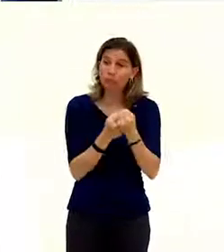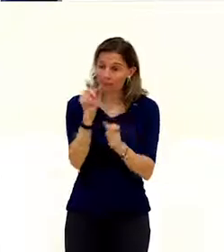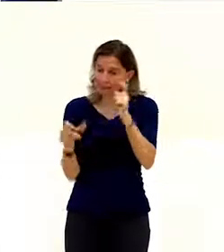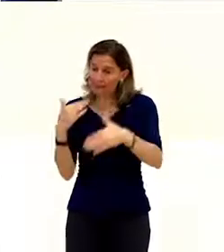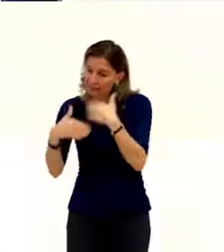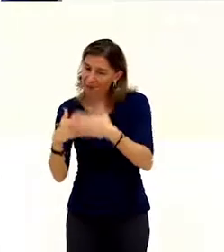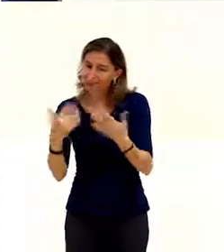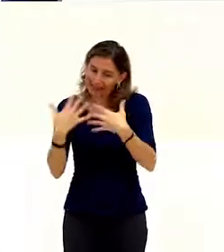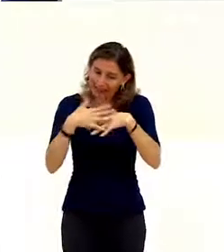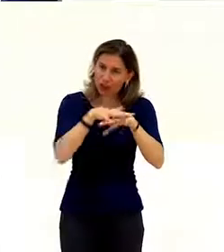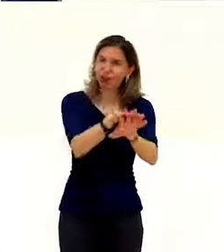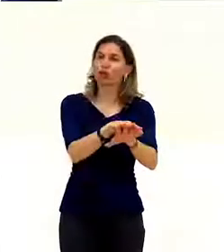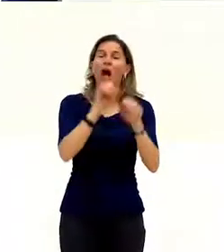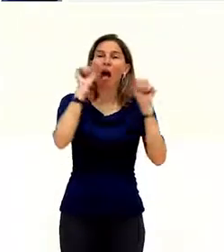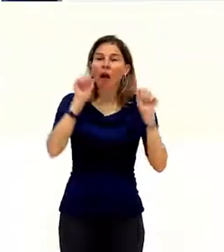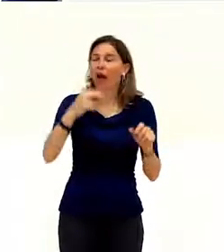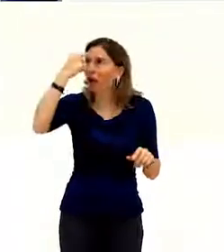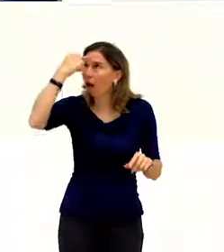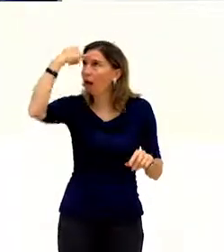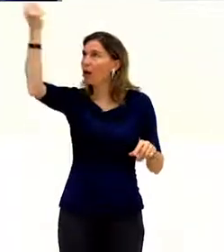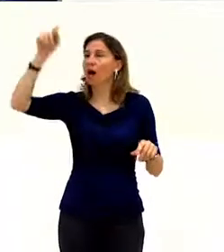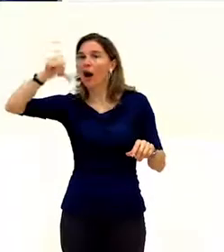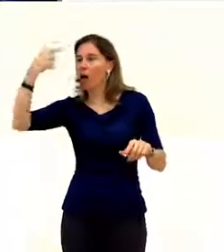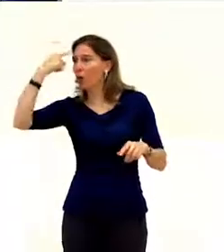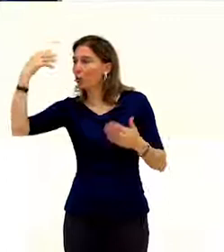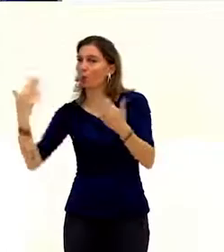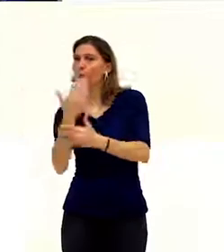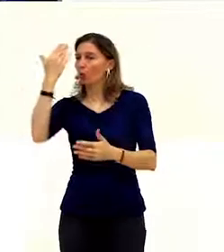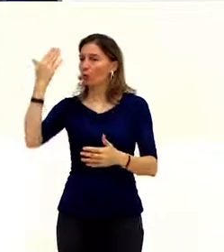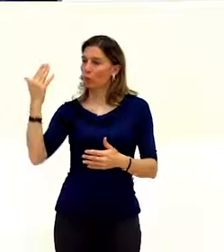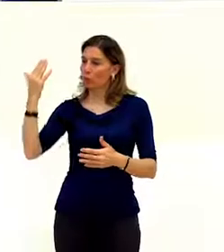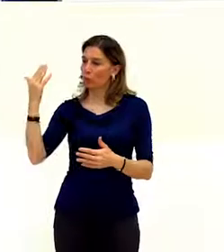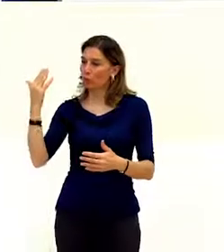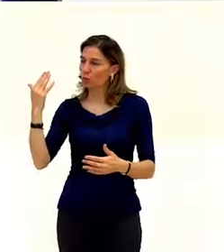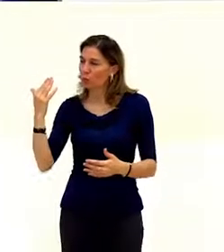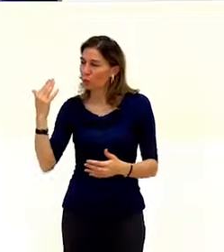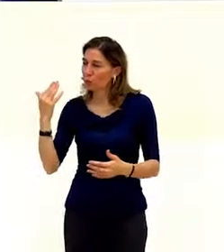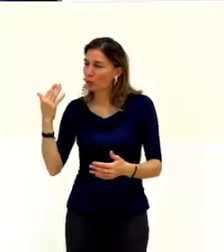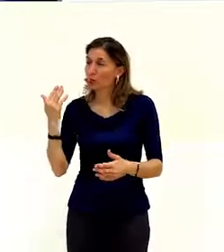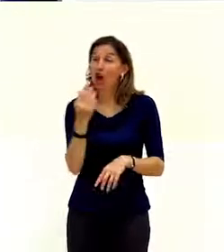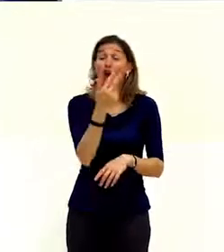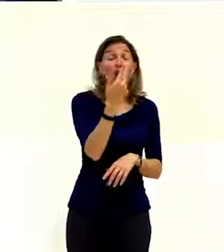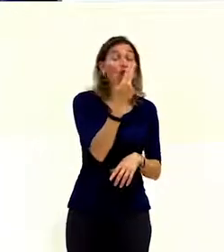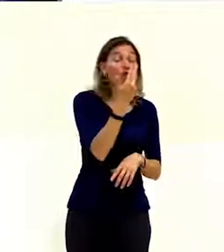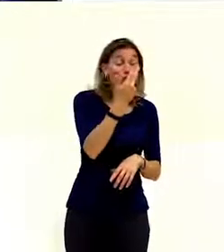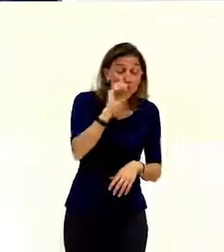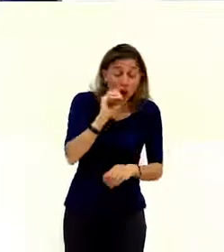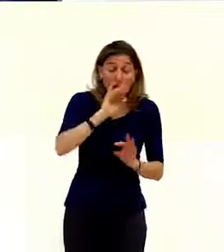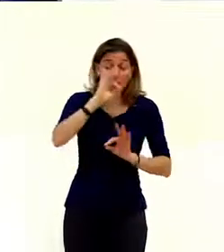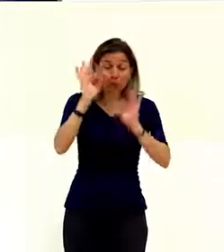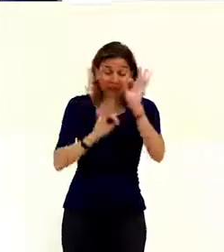innovative solution. You can provide at least 30% of the employees for workshops